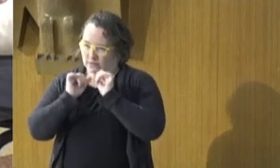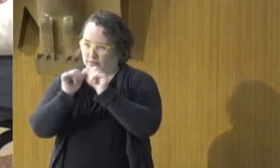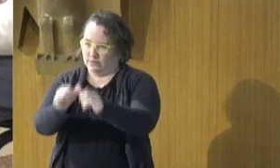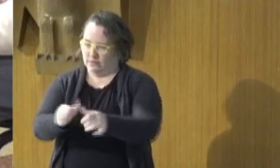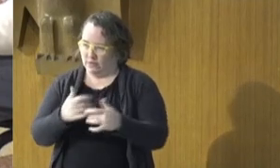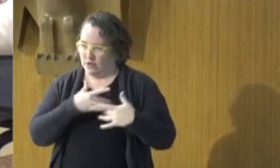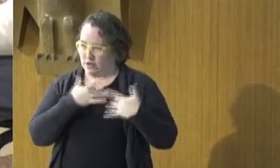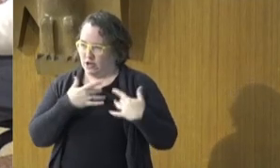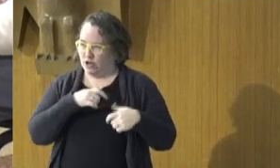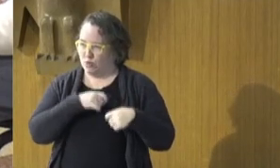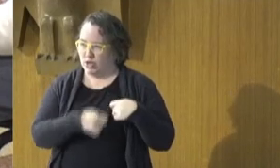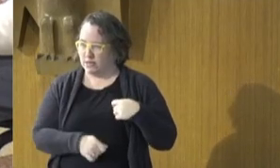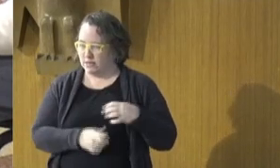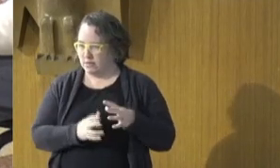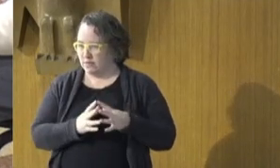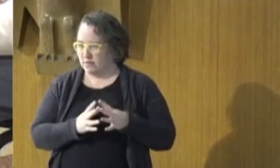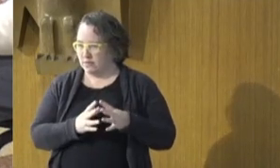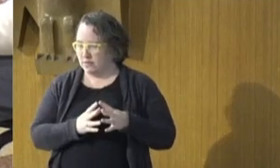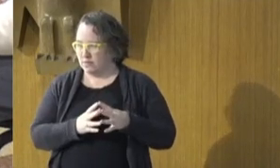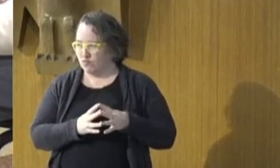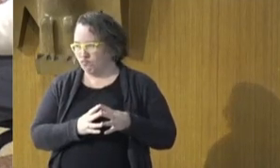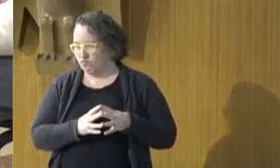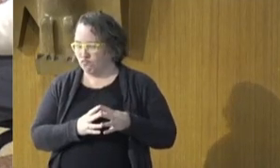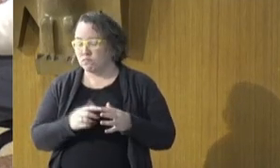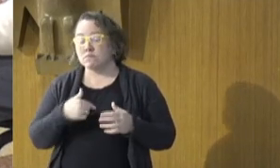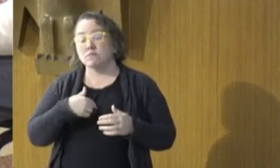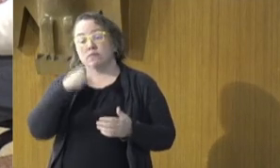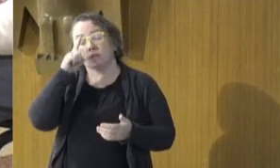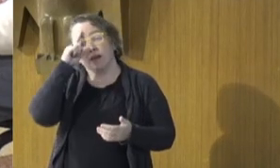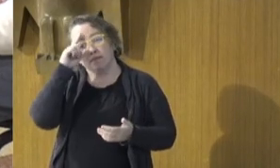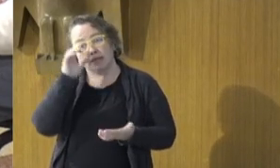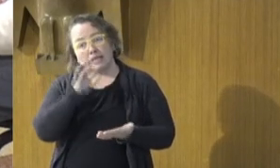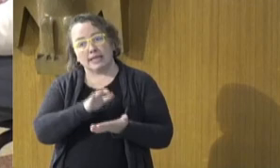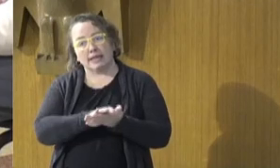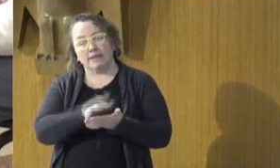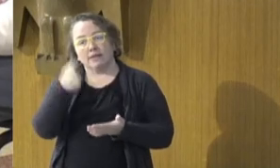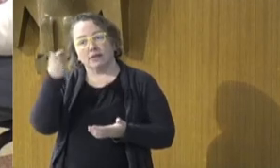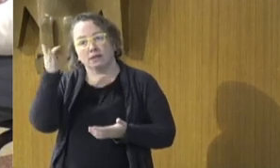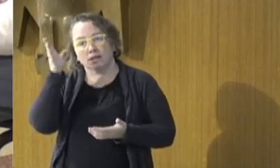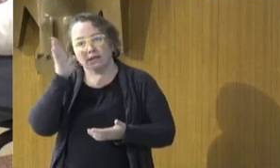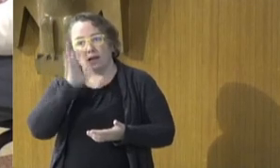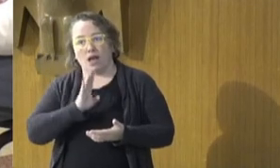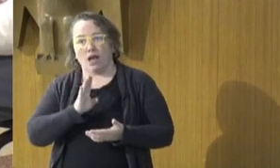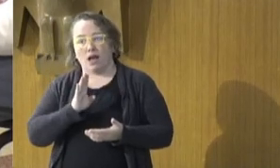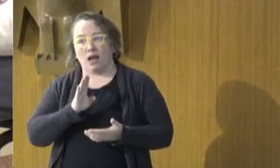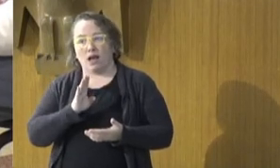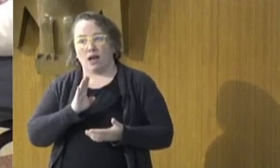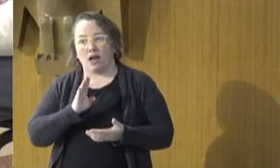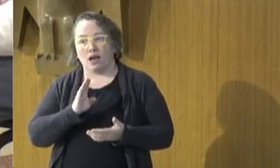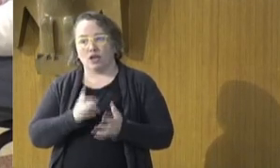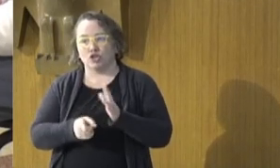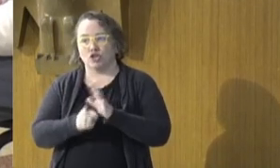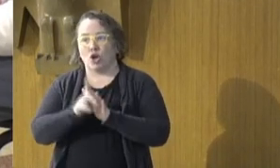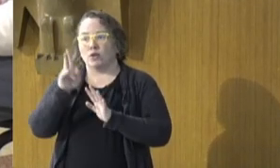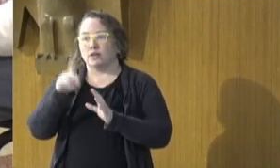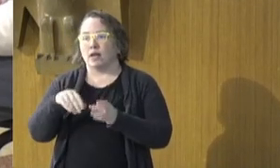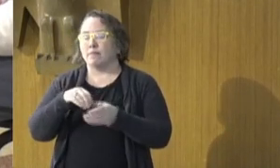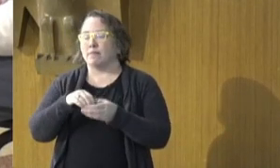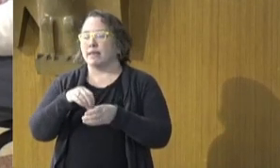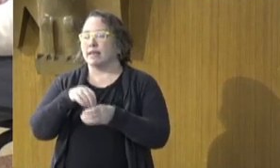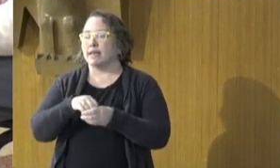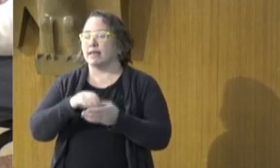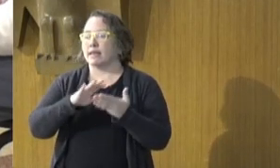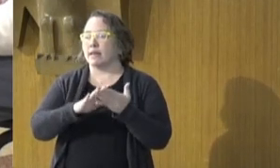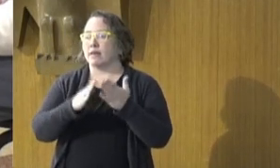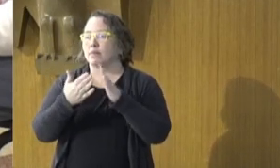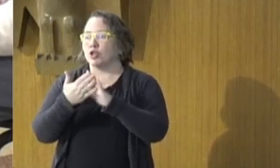So I'm a big believer in that God most clearly manifests God's self through community. So when I'm hurting,